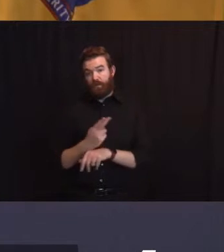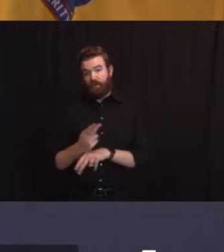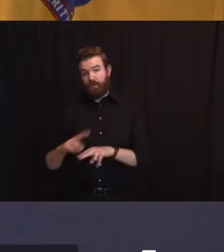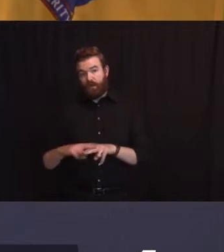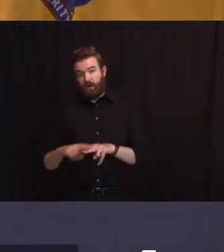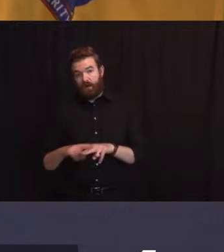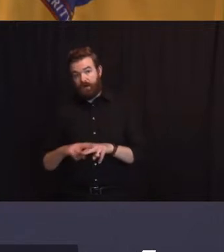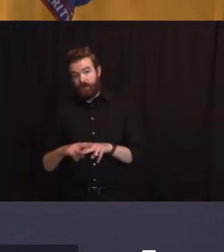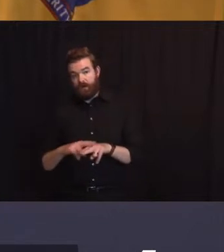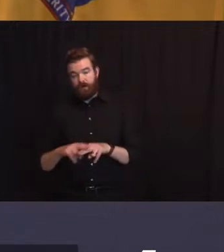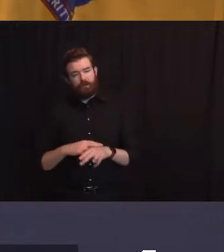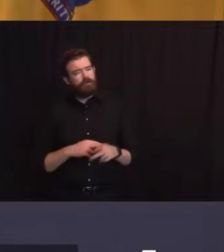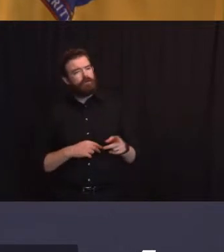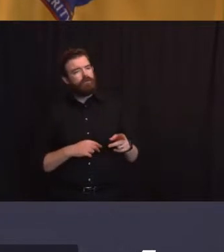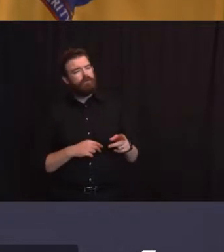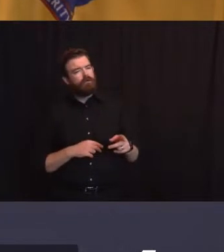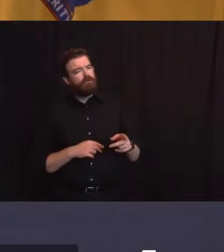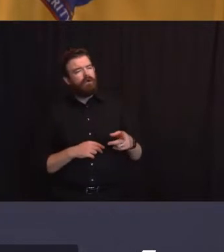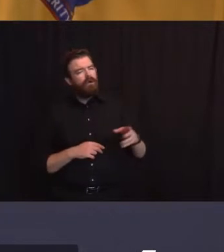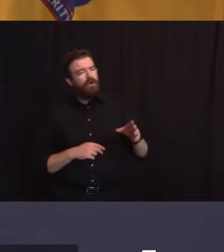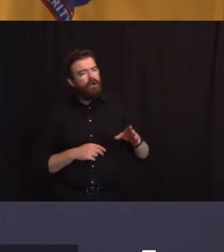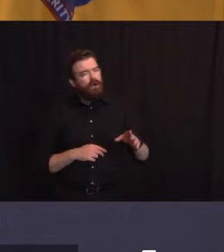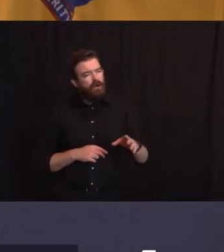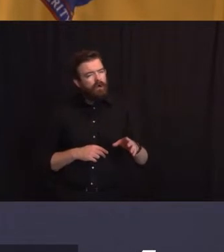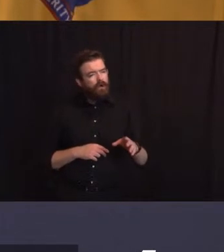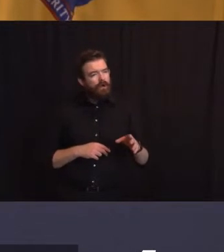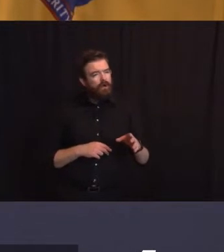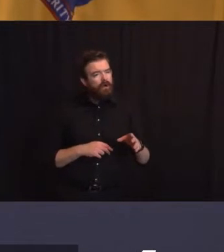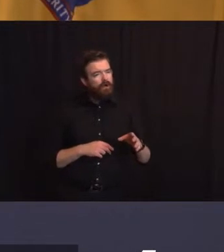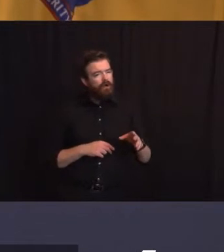question unionized, did you say? Yeah.